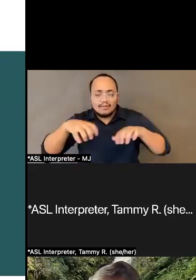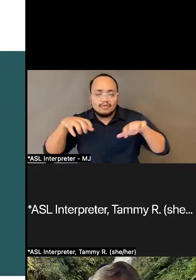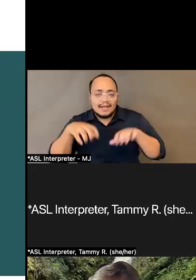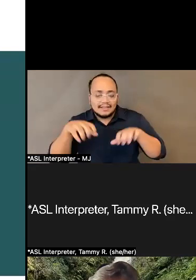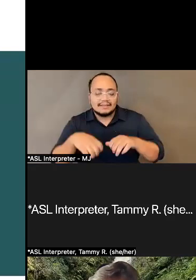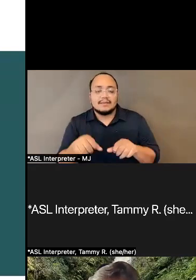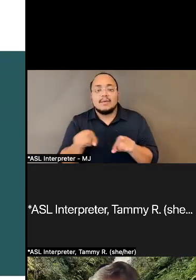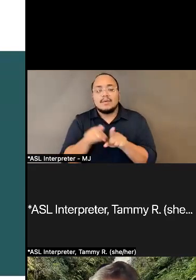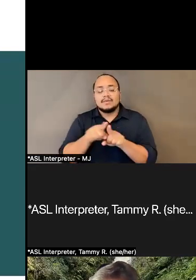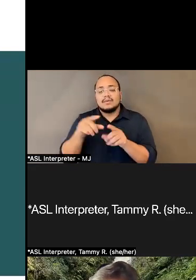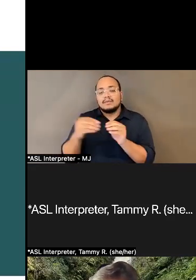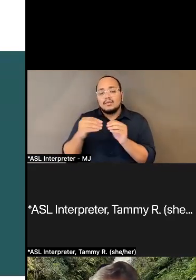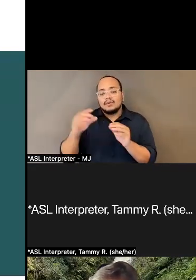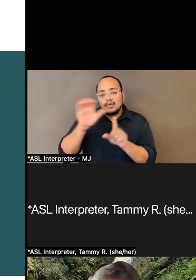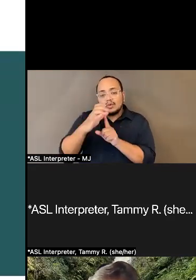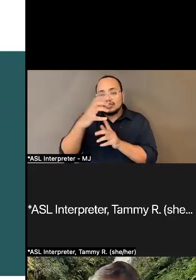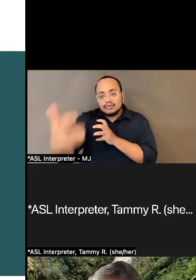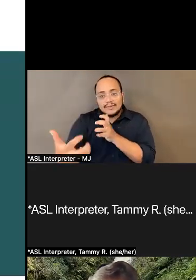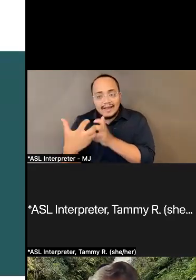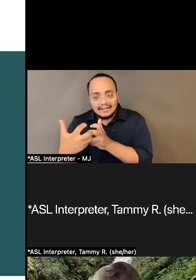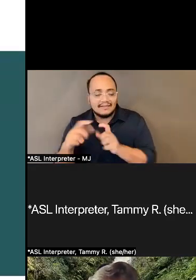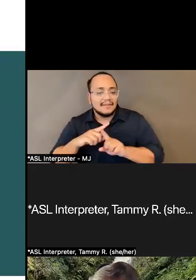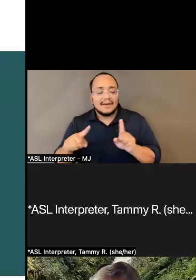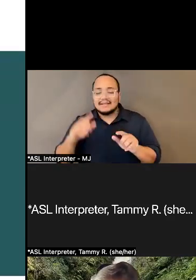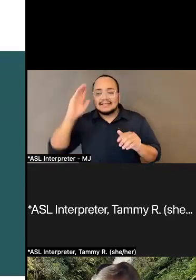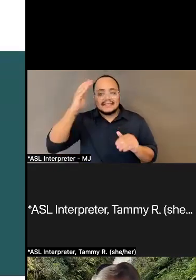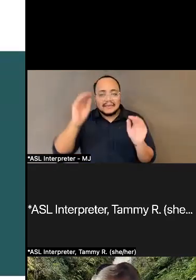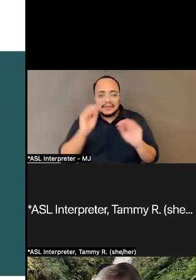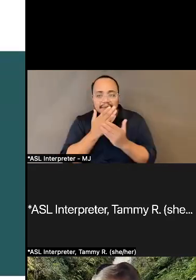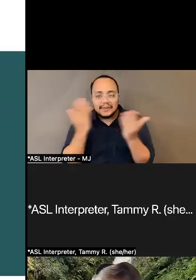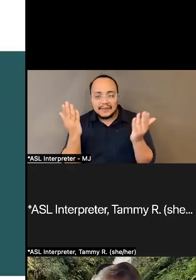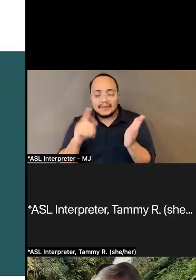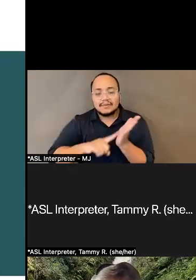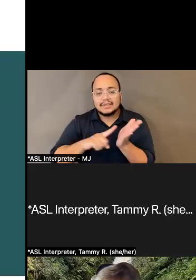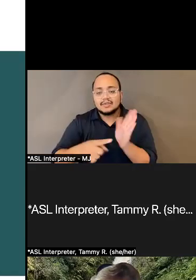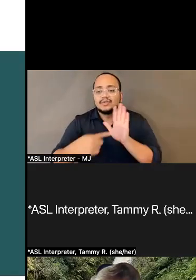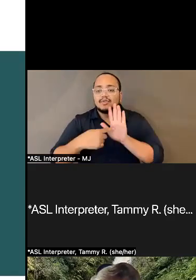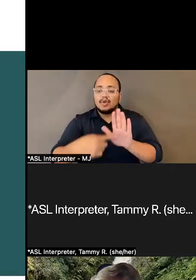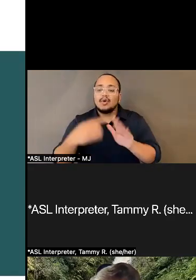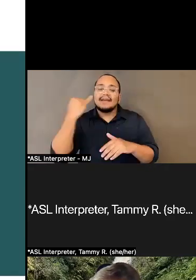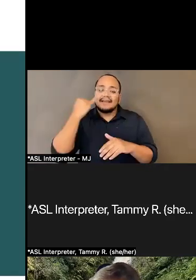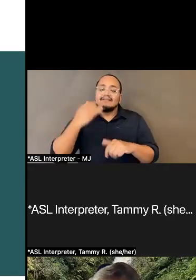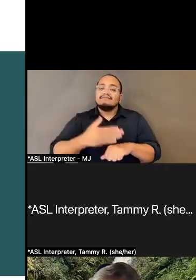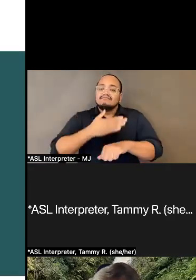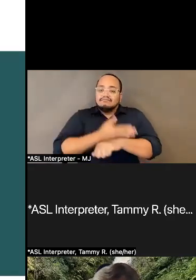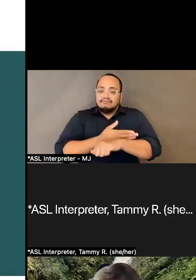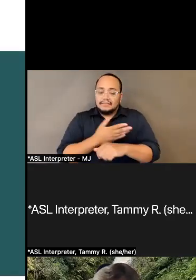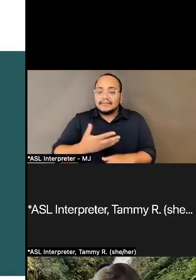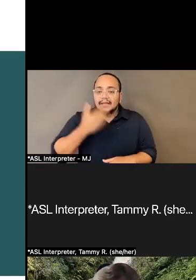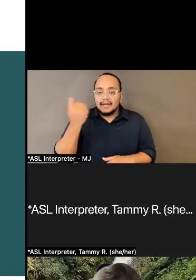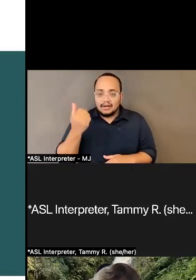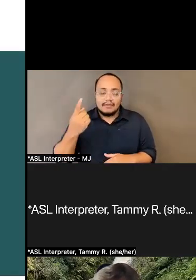culturally responsive, but we don't have a lot of research showing if it makes a difference in